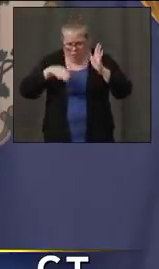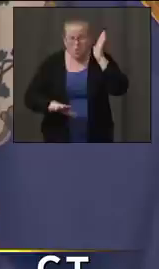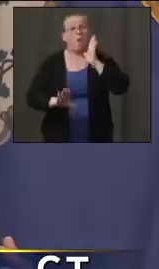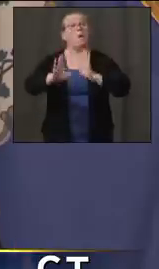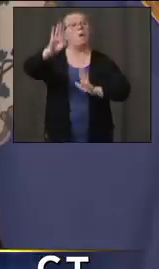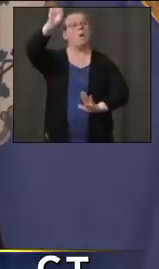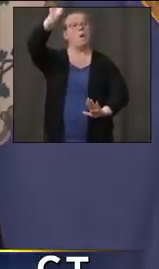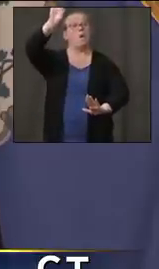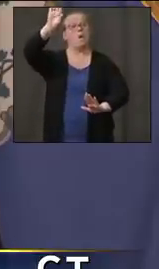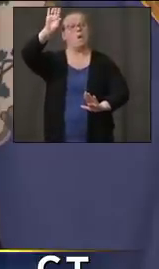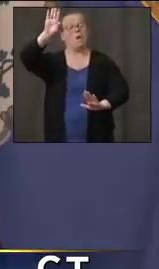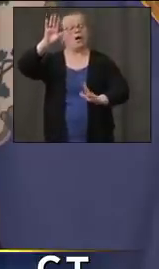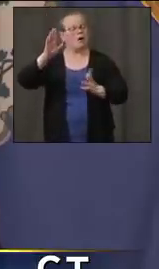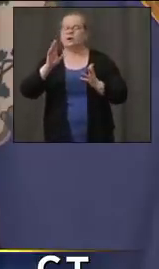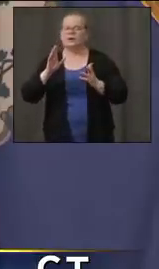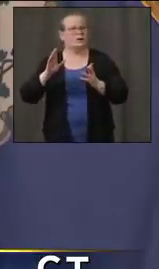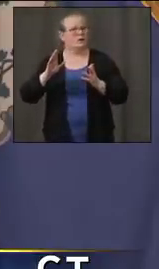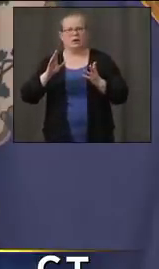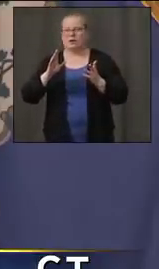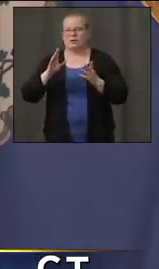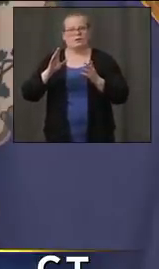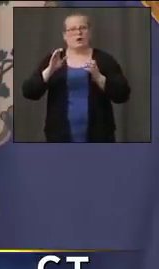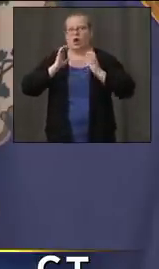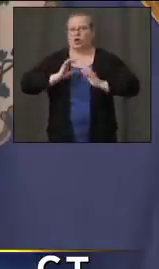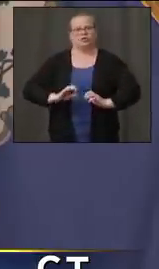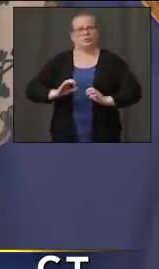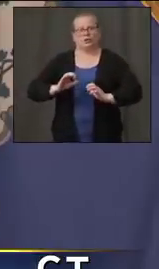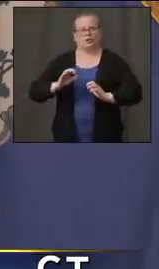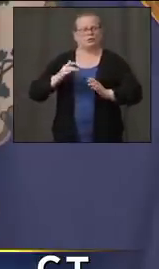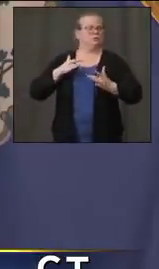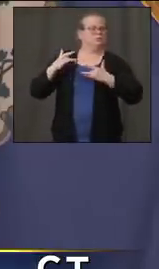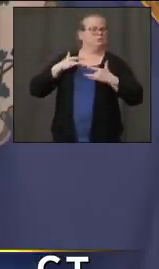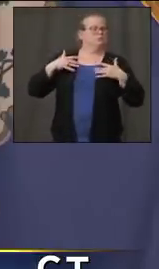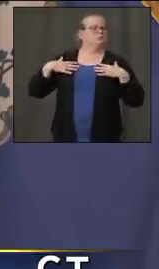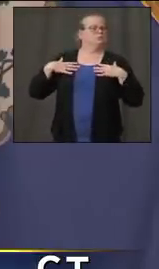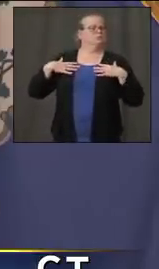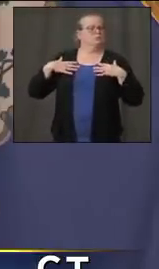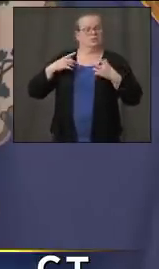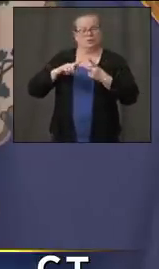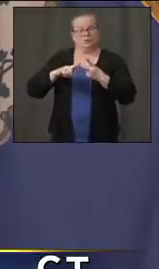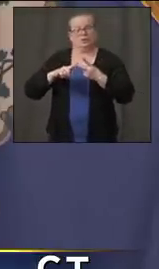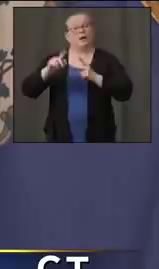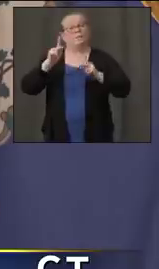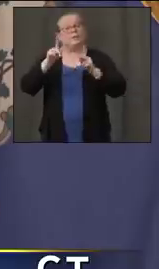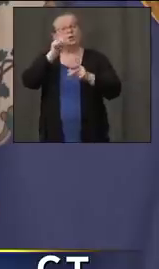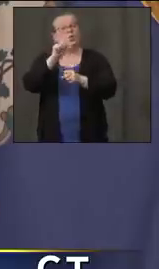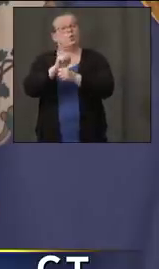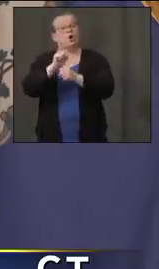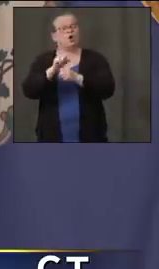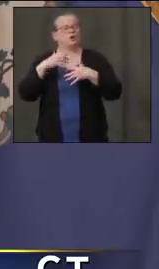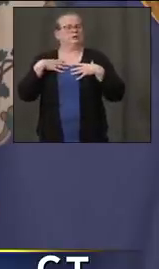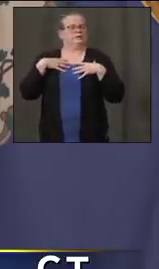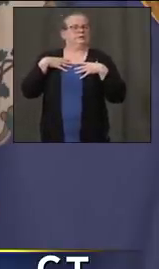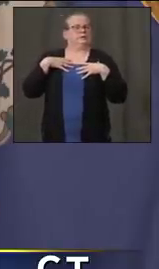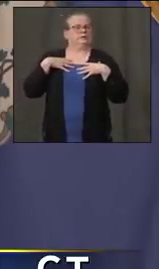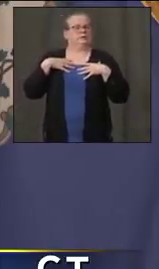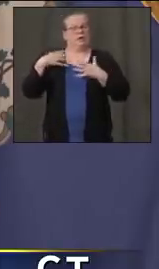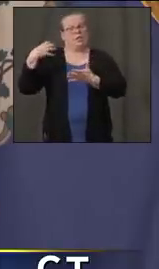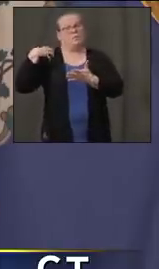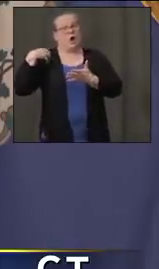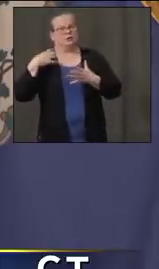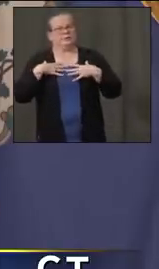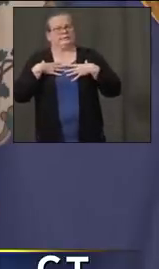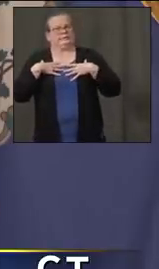some hesitancy, employees have some hesitancy, and that's why the public health parameters of this are so important to give all